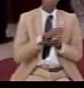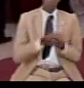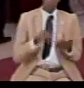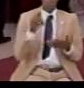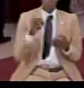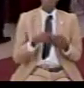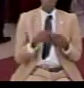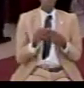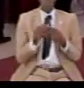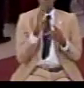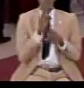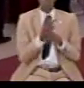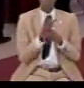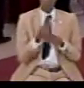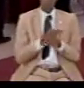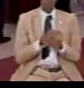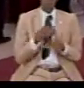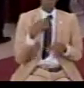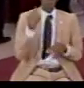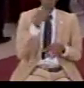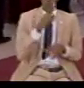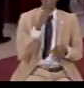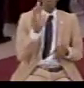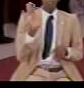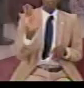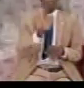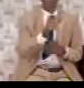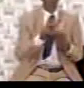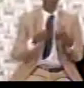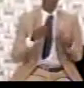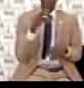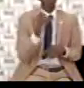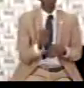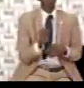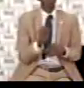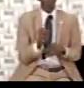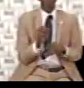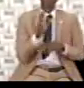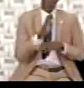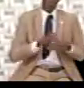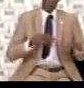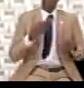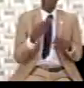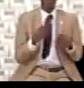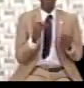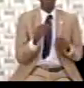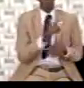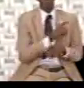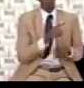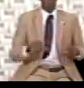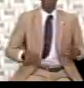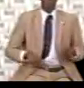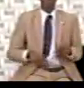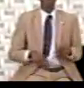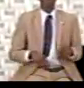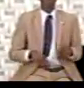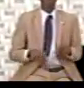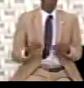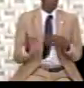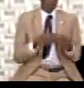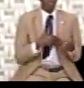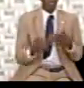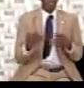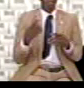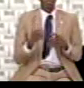company. Who are your friends? Call upon the name of the Lord. No matter the situation you